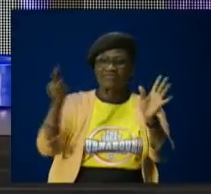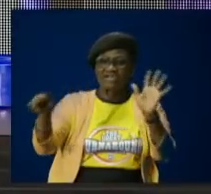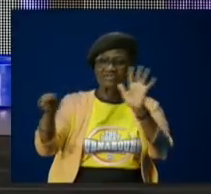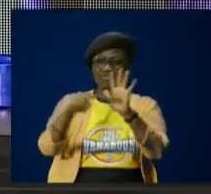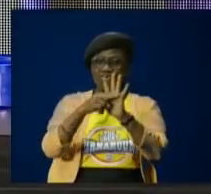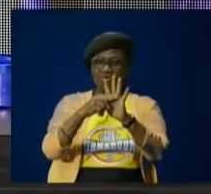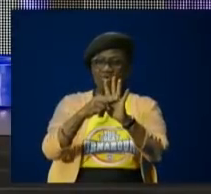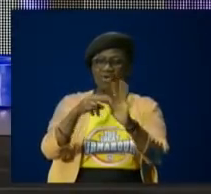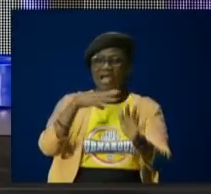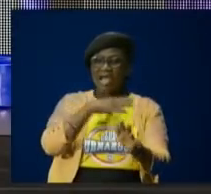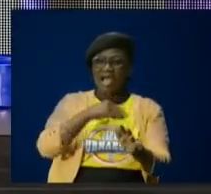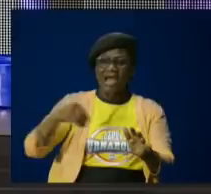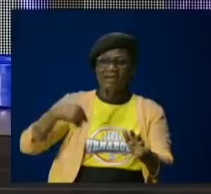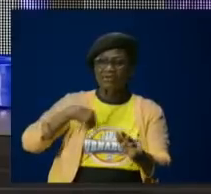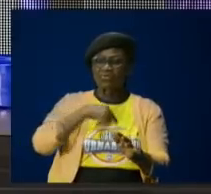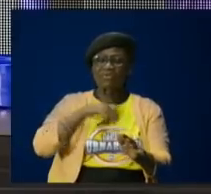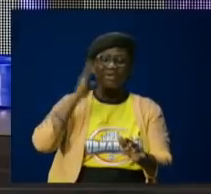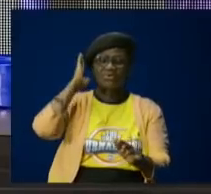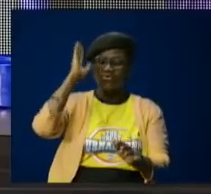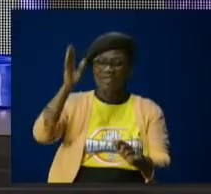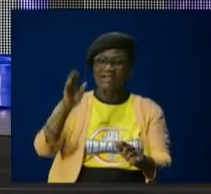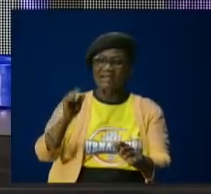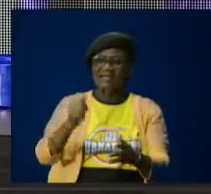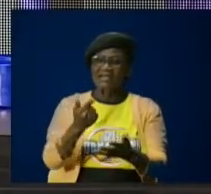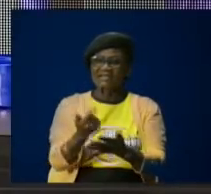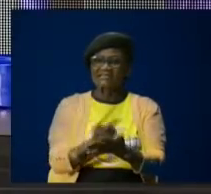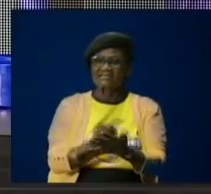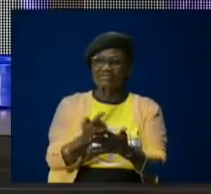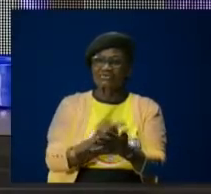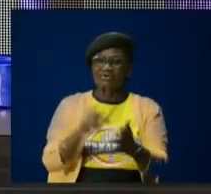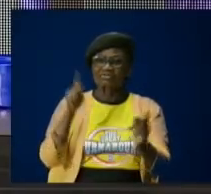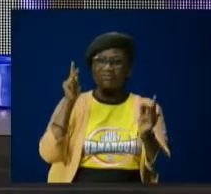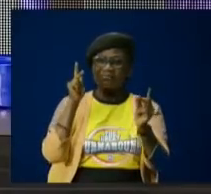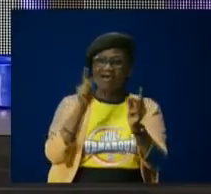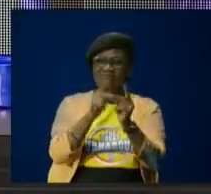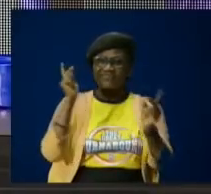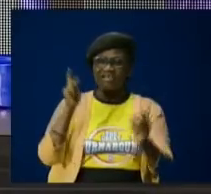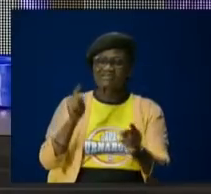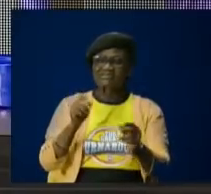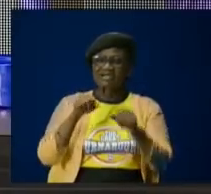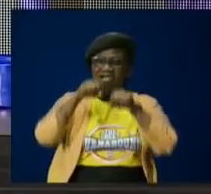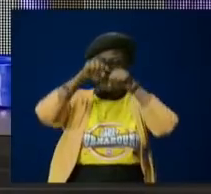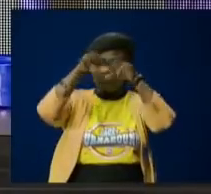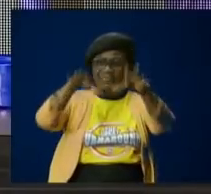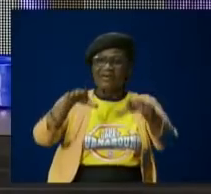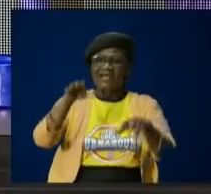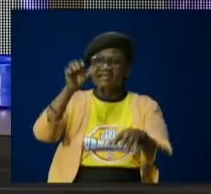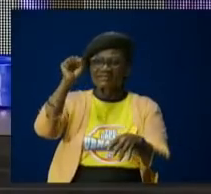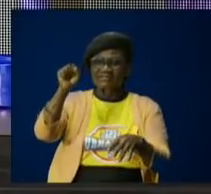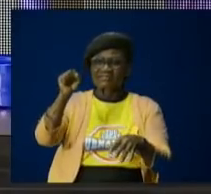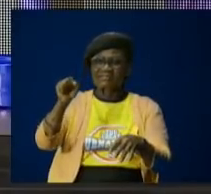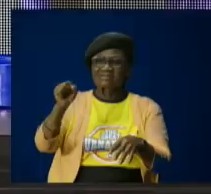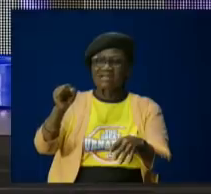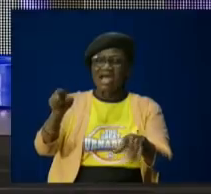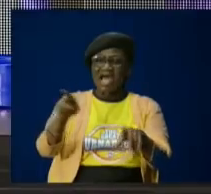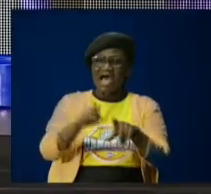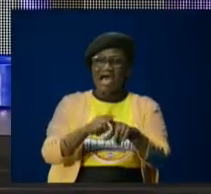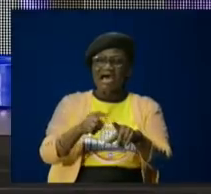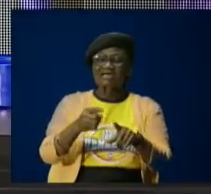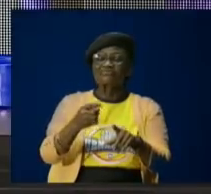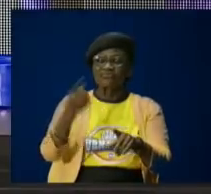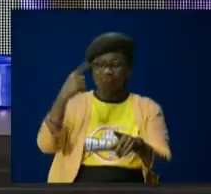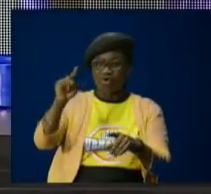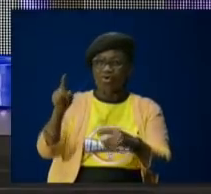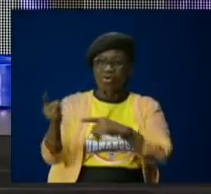discussing perfect blessings. As for today, we've been